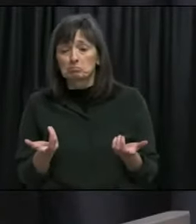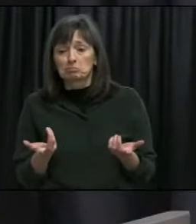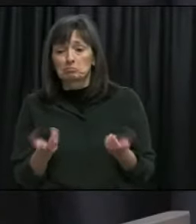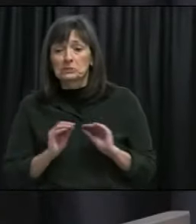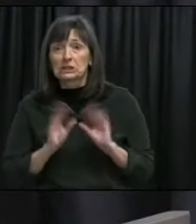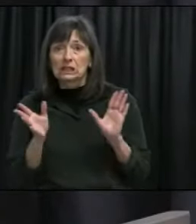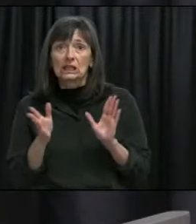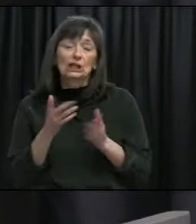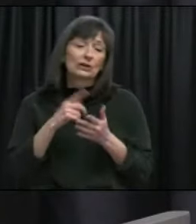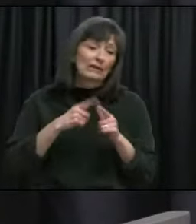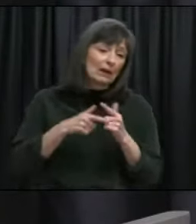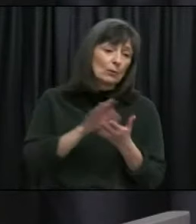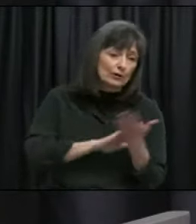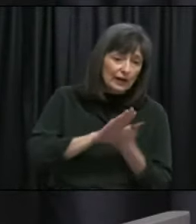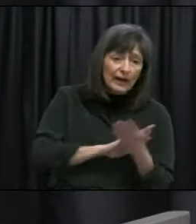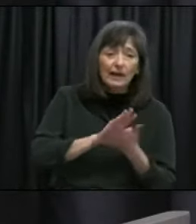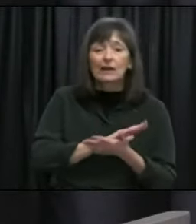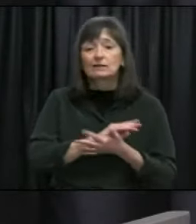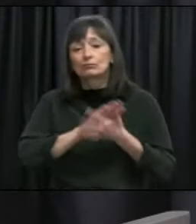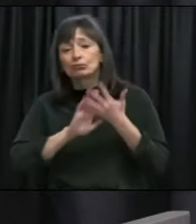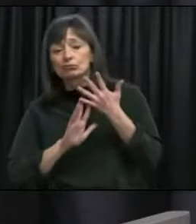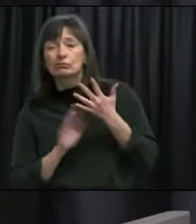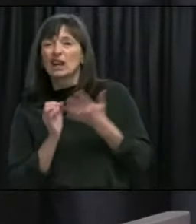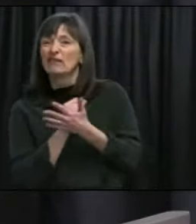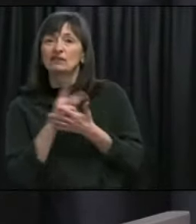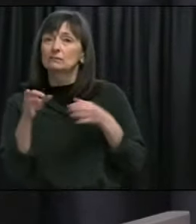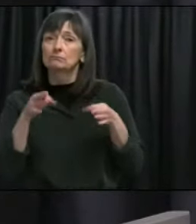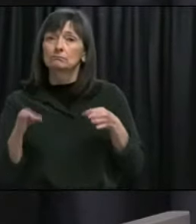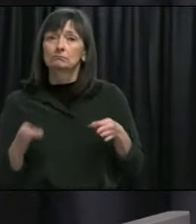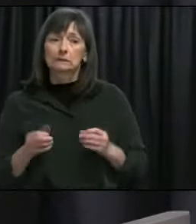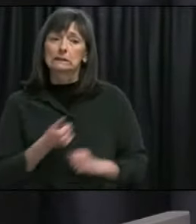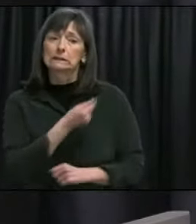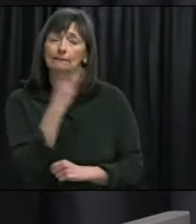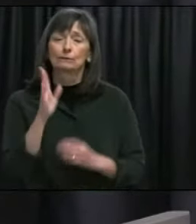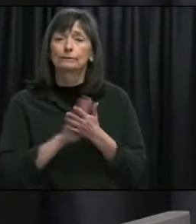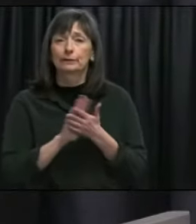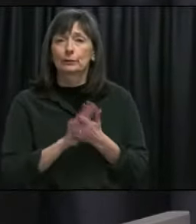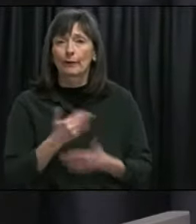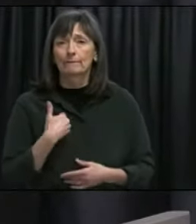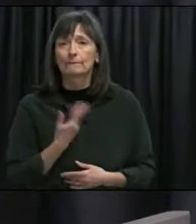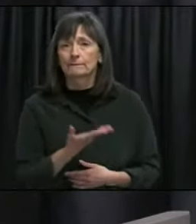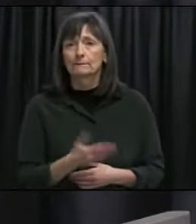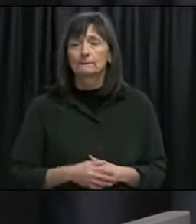make sure you wash your hands and all those infection prevention and control measures that you need to put in place when you're doing that